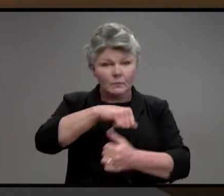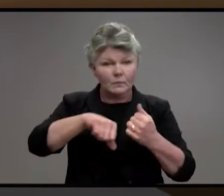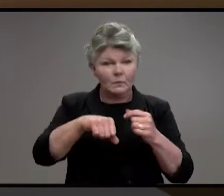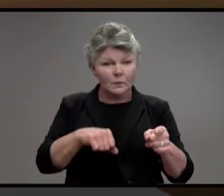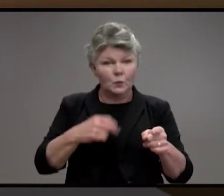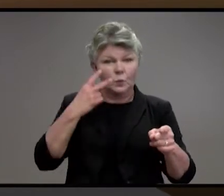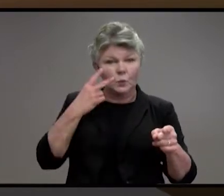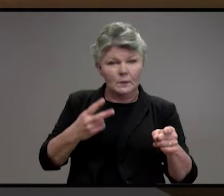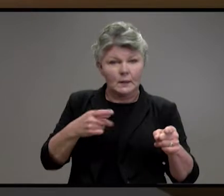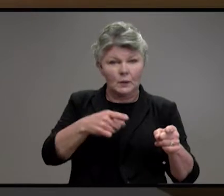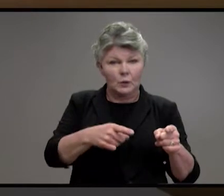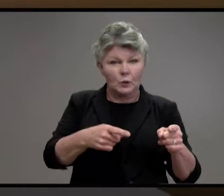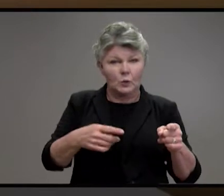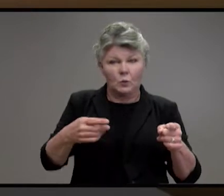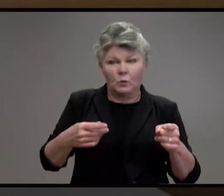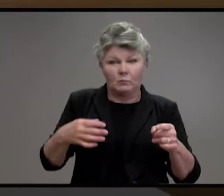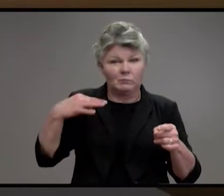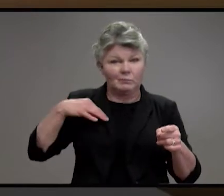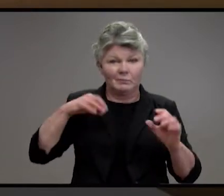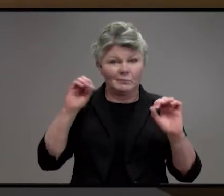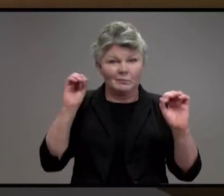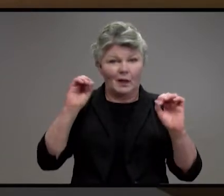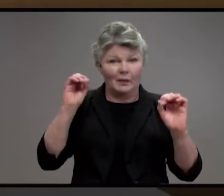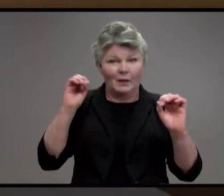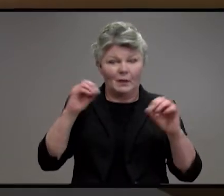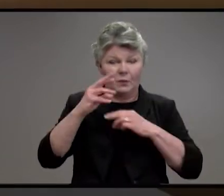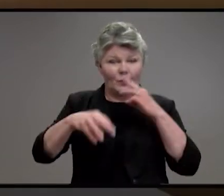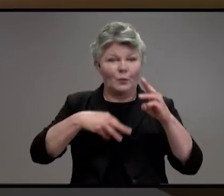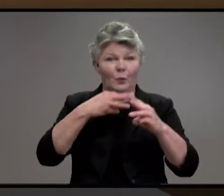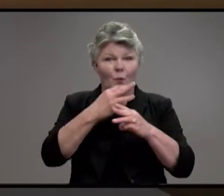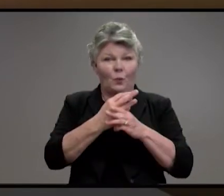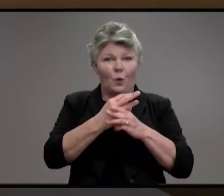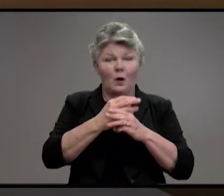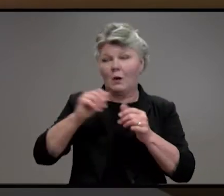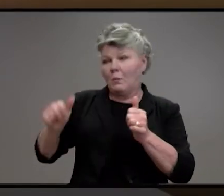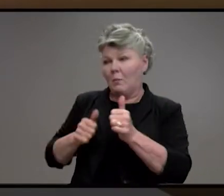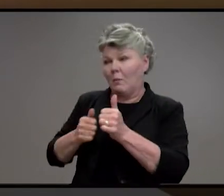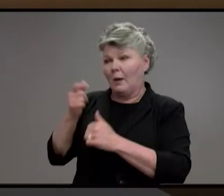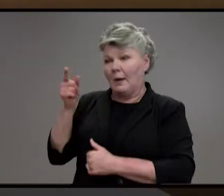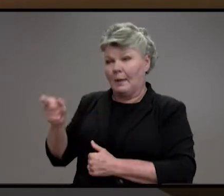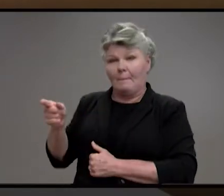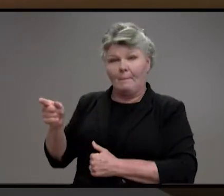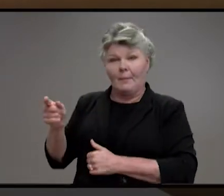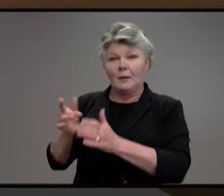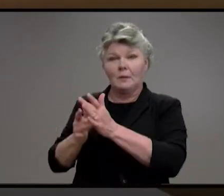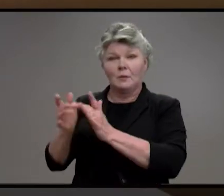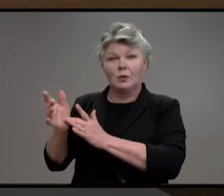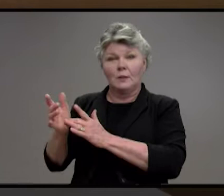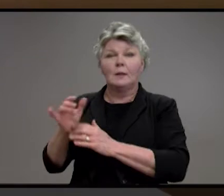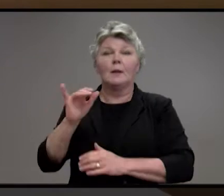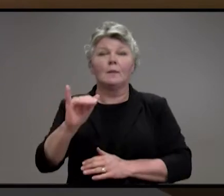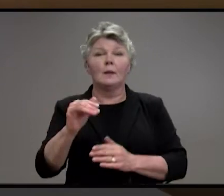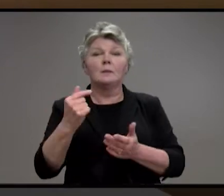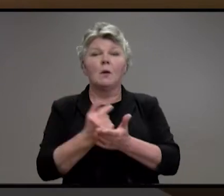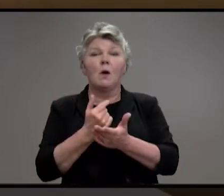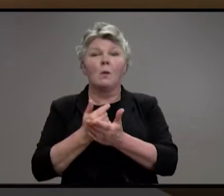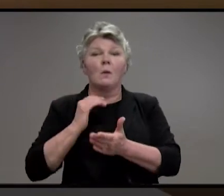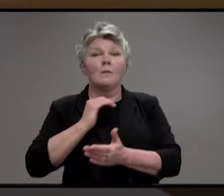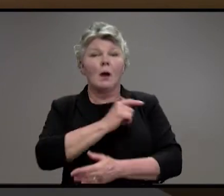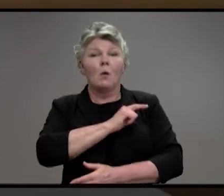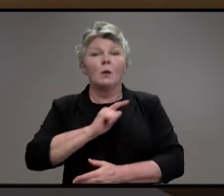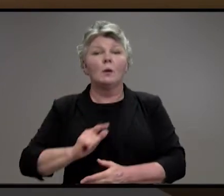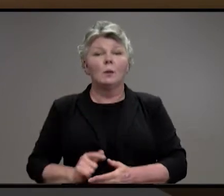"You see that you are gaining nothing. Look, the whole world has gone after him." This is the gospel of the